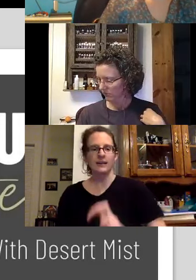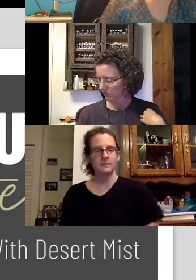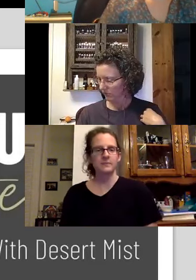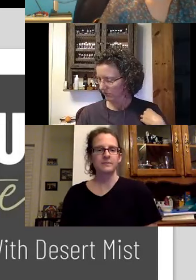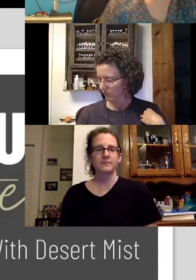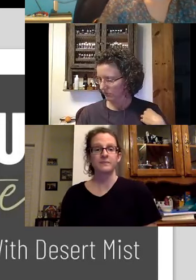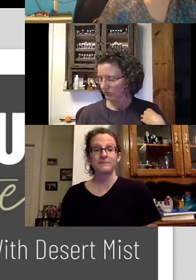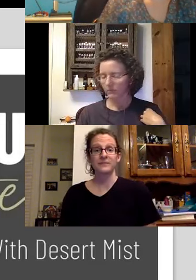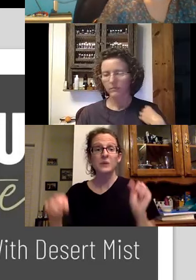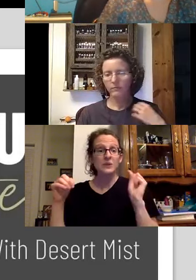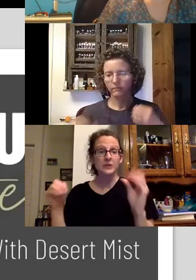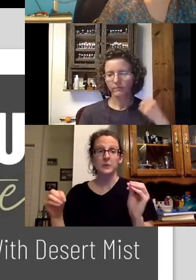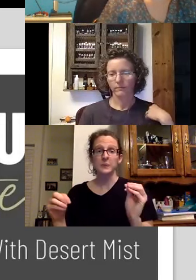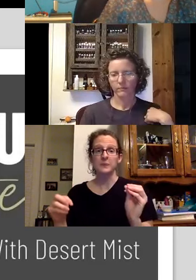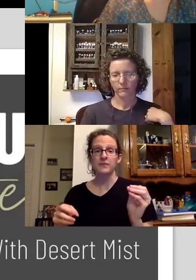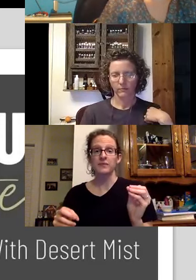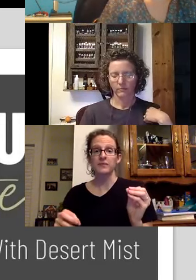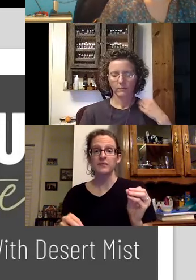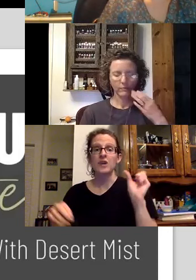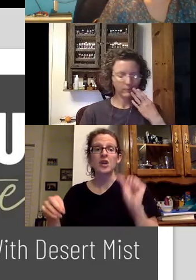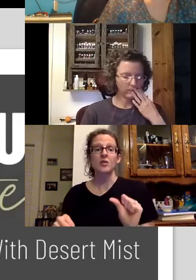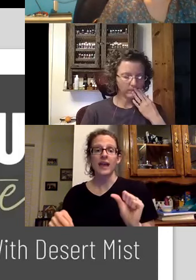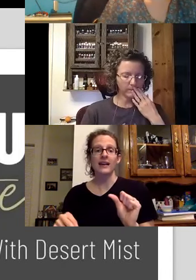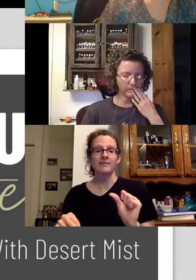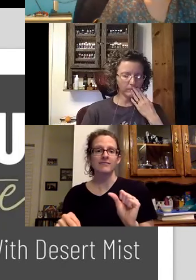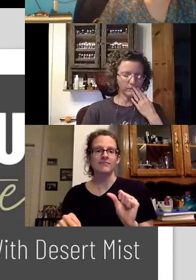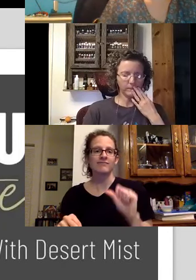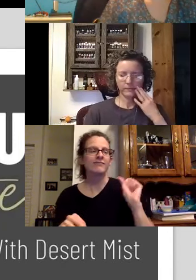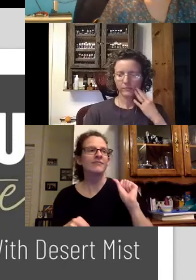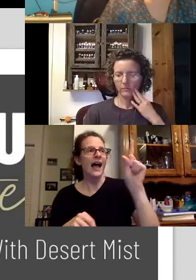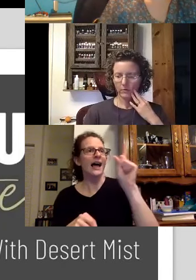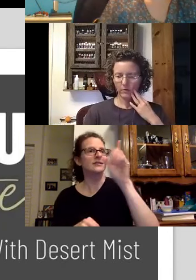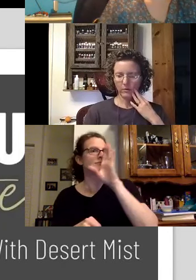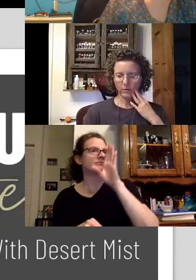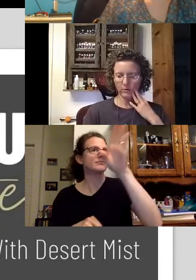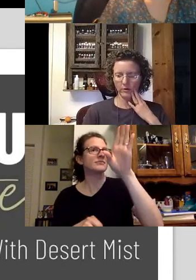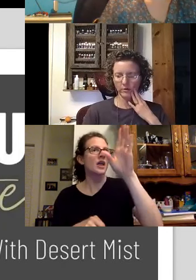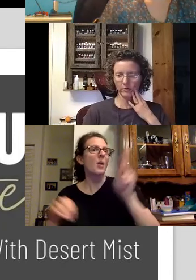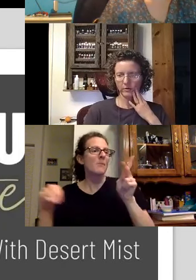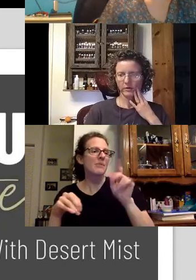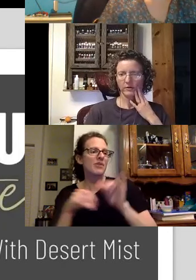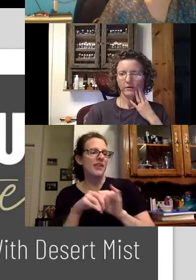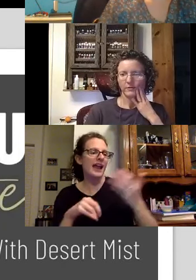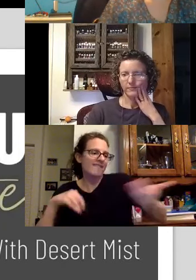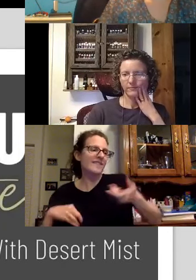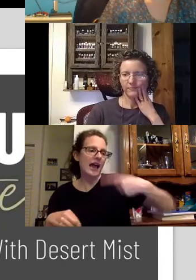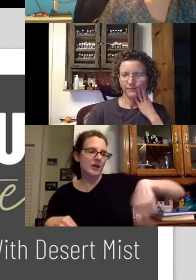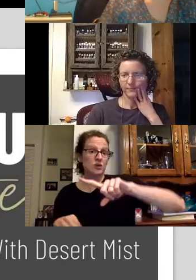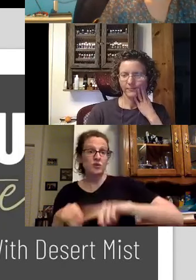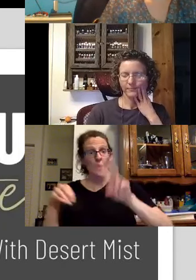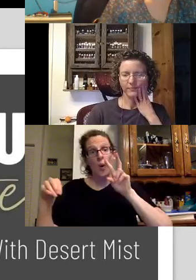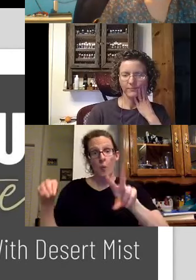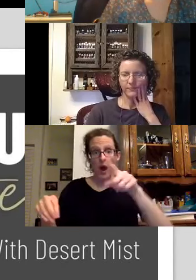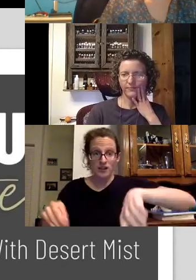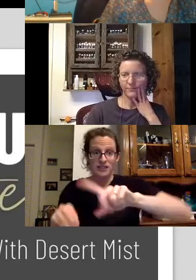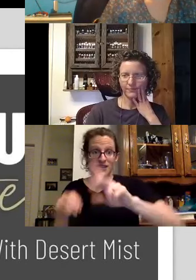so you can get with the person that invited you to watch this